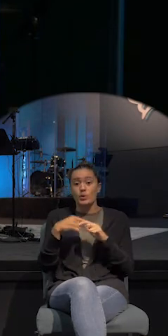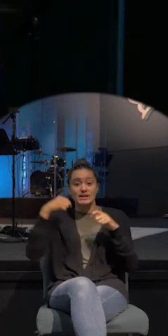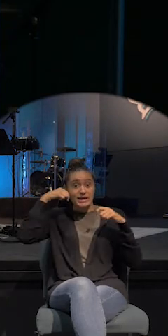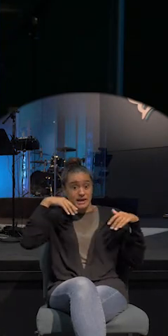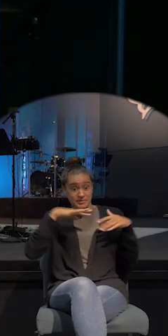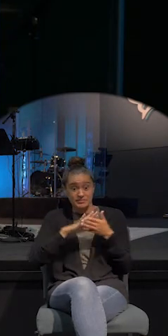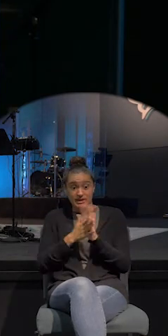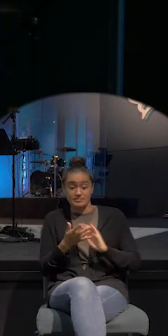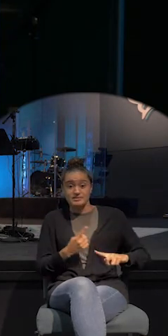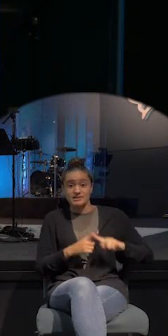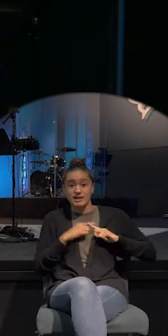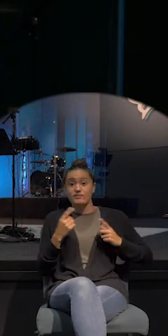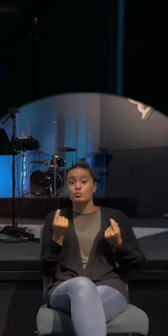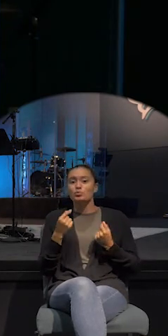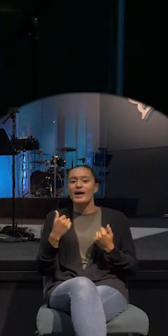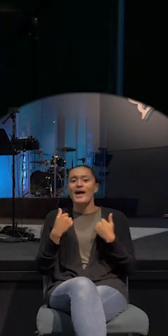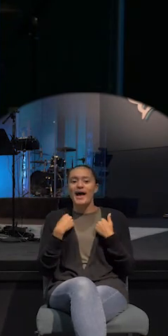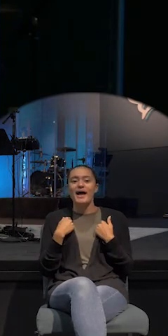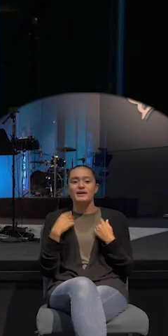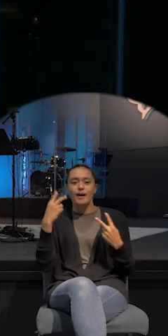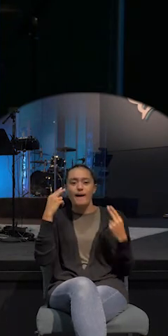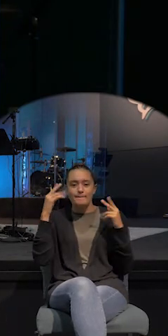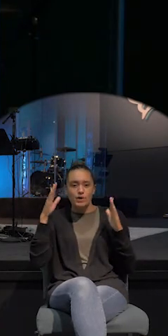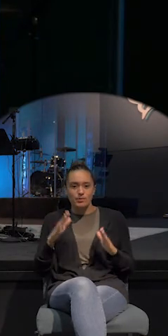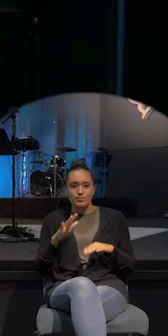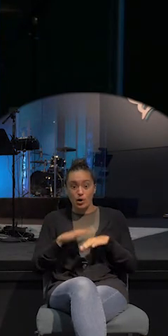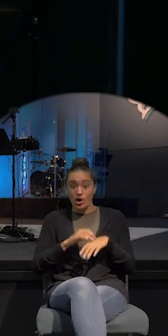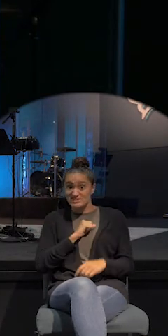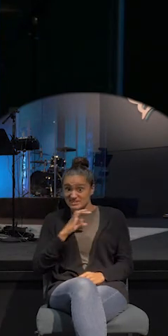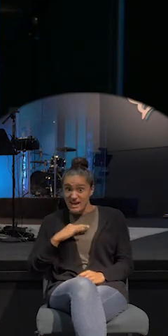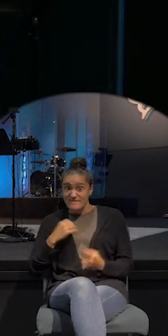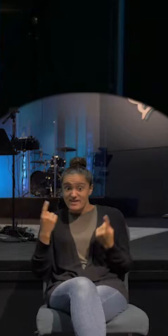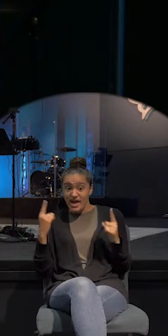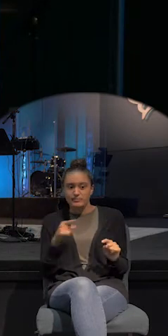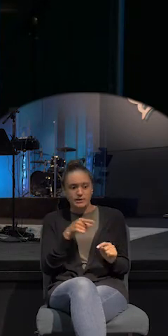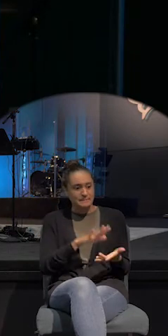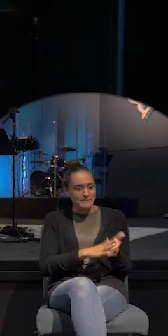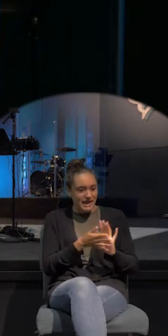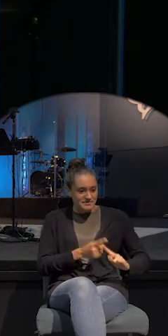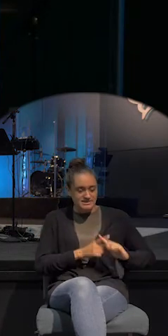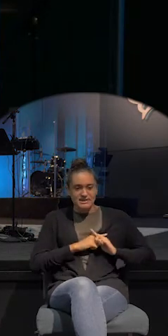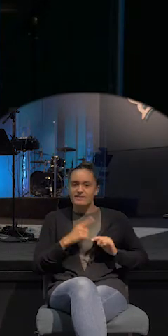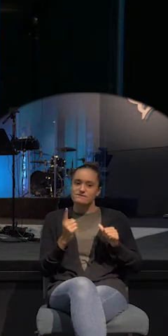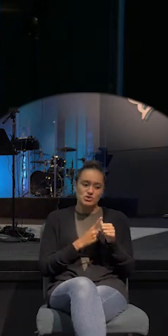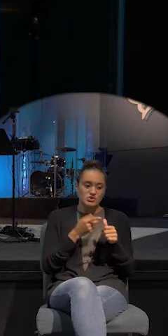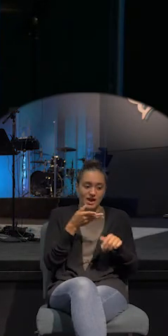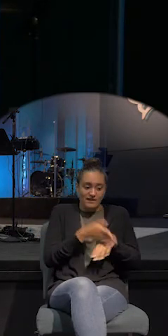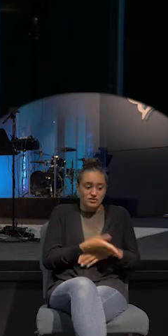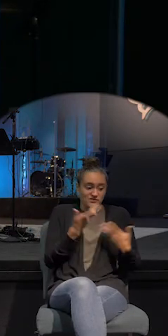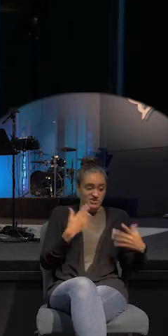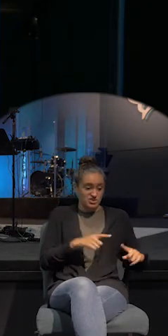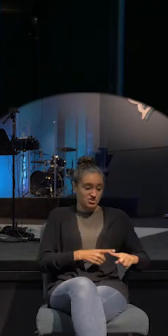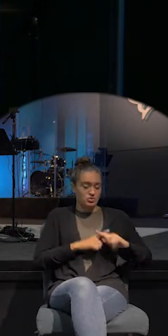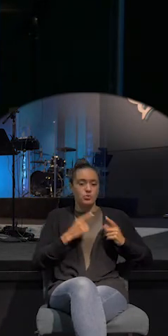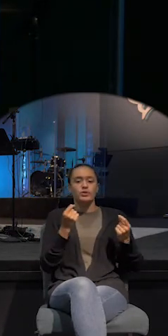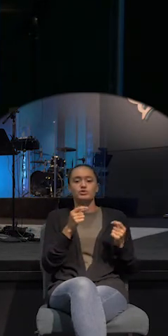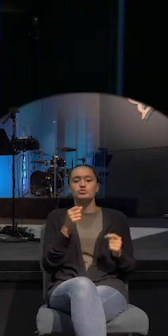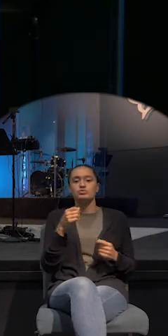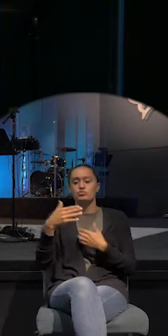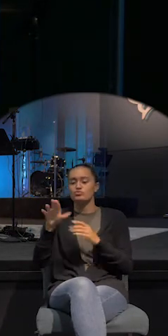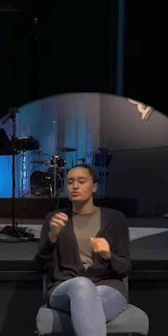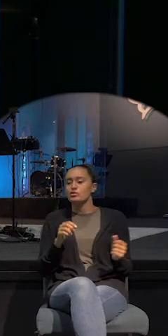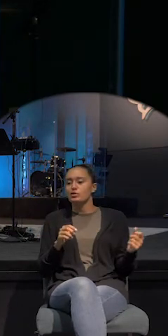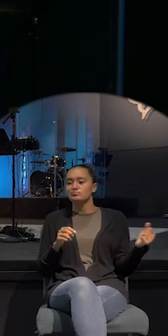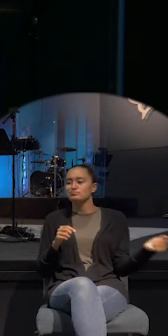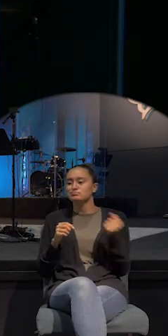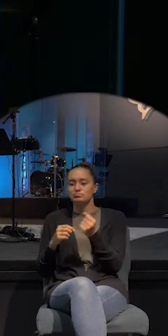saved, they had a barber on staff. So when the hippie got saved, the first thing they did after praying to receive the Lord was take him into a room and cut his hair